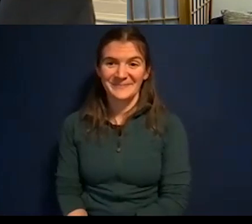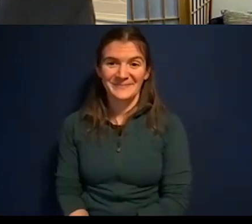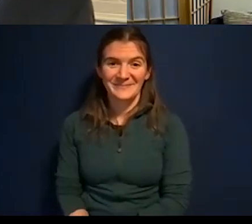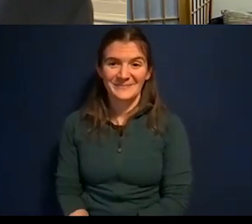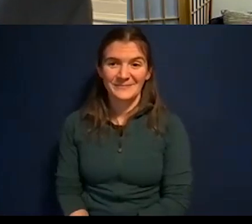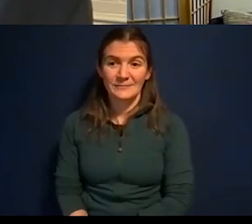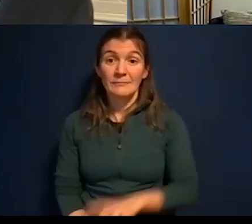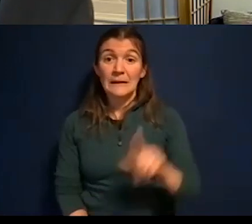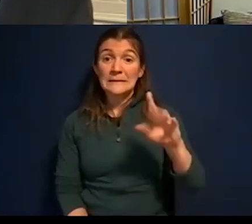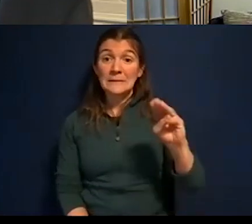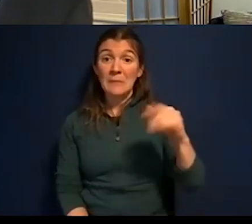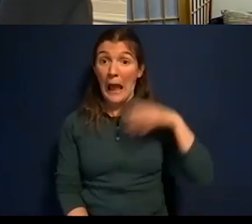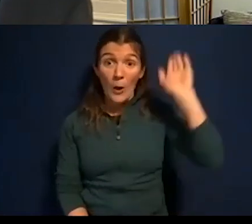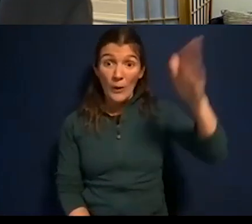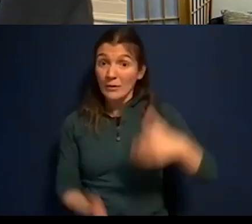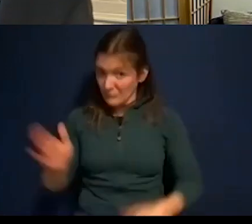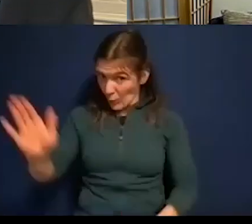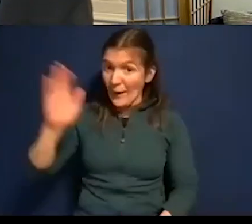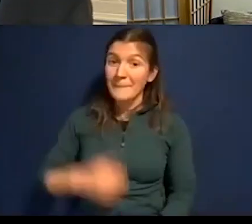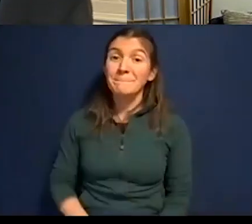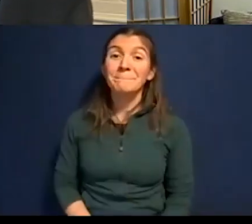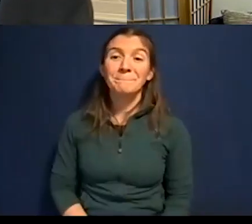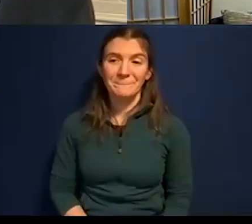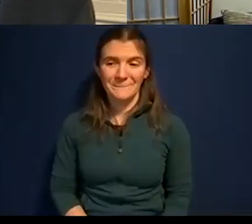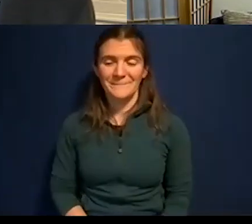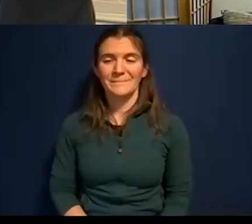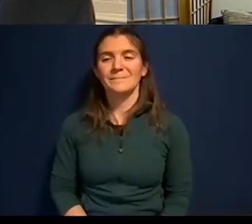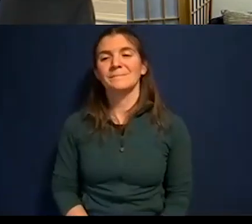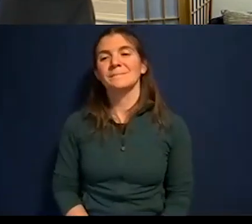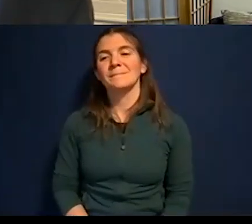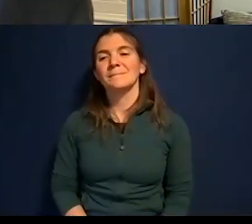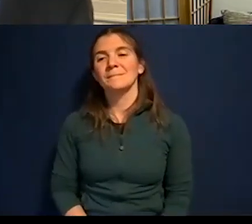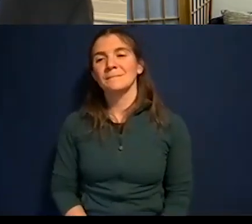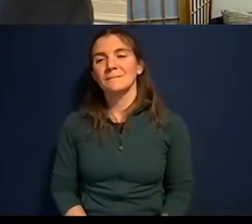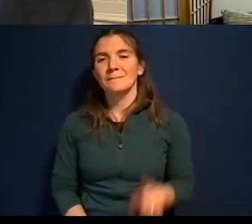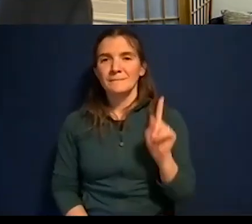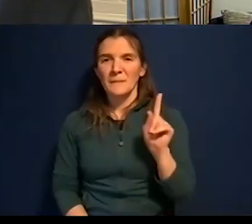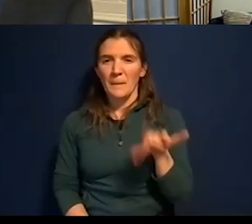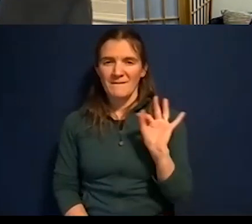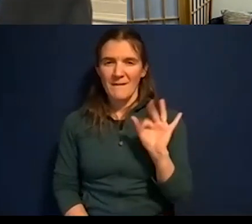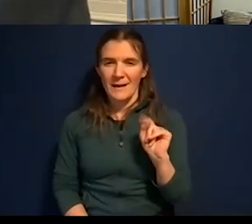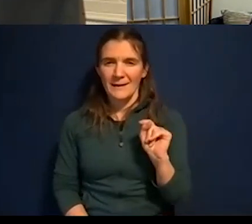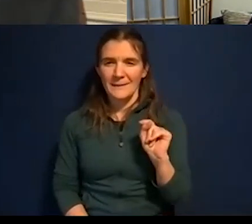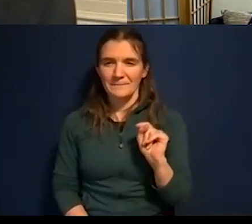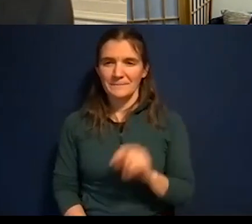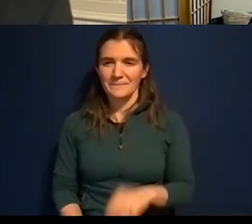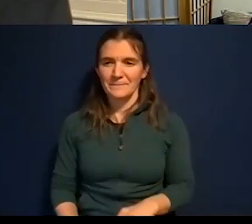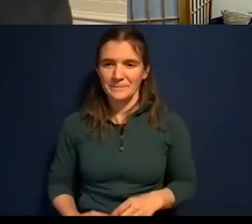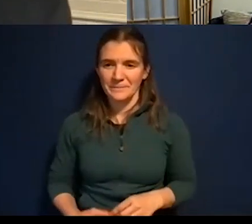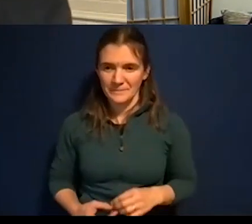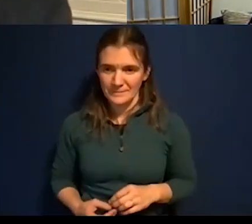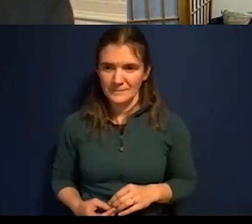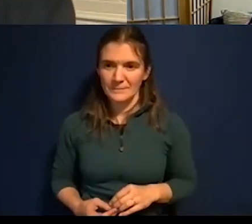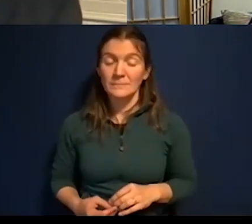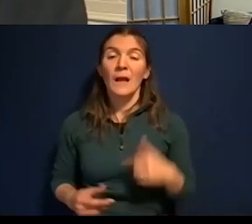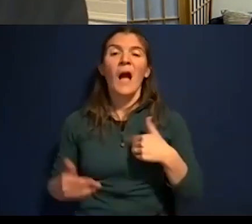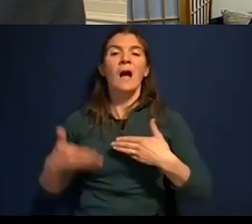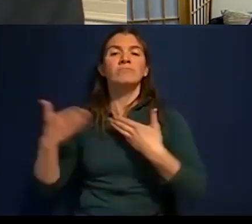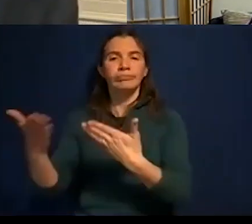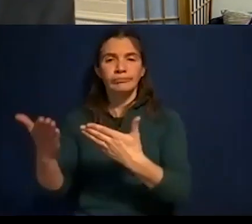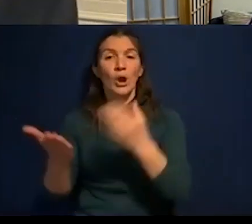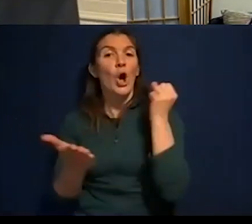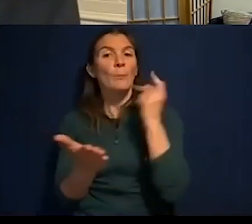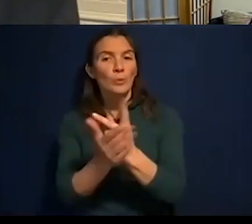I'll make a motion if no one Thank else. Thank you, Tim. Vote. Yes. Wasn't expecting to, but that's okay. I move to